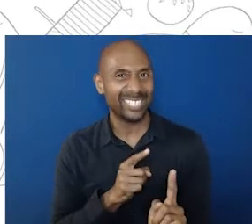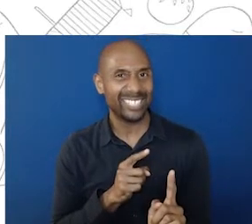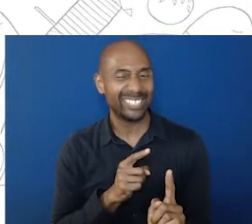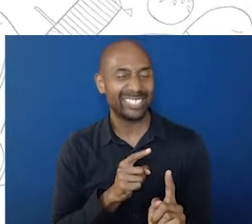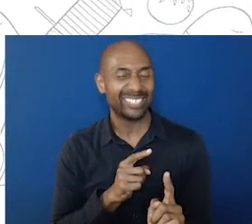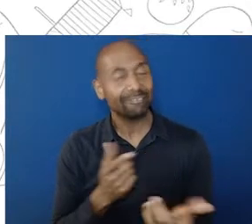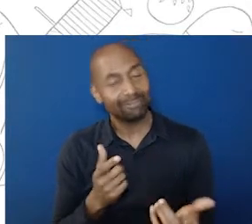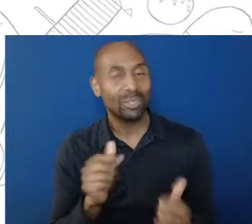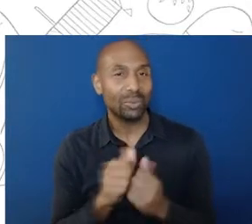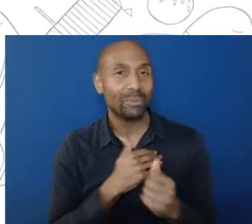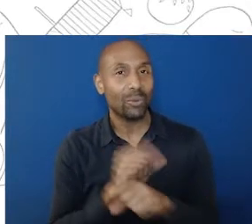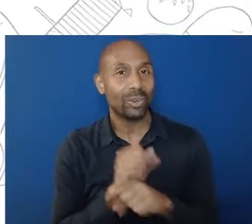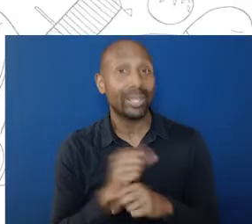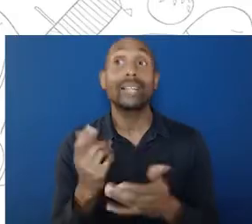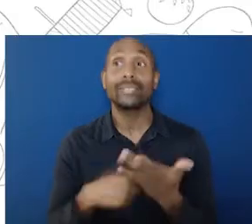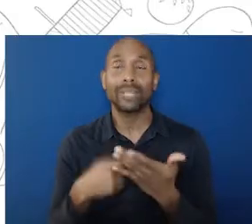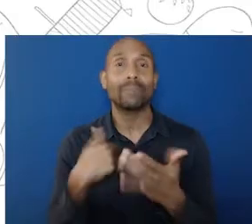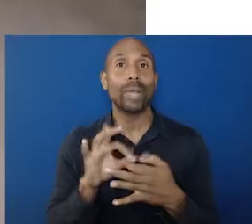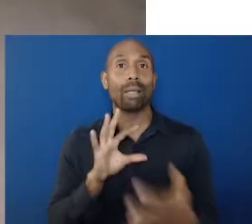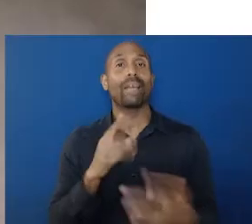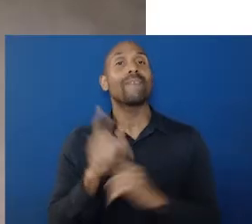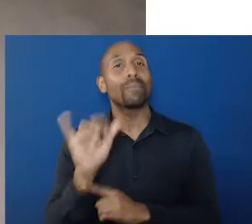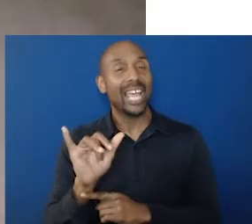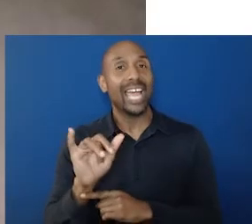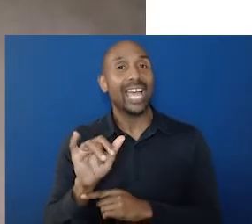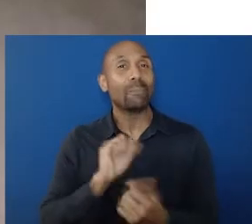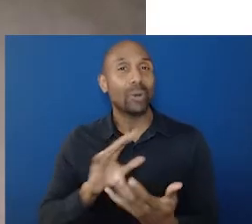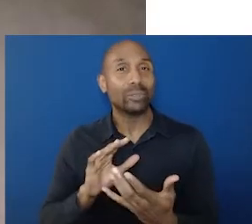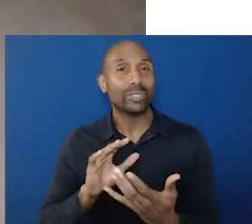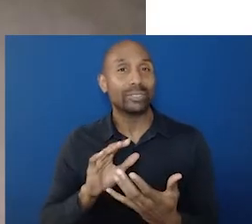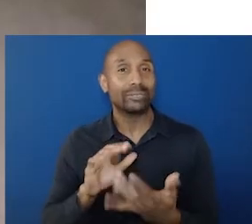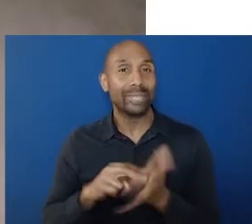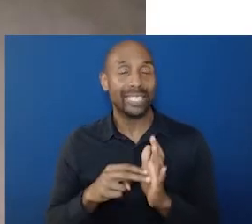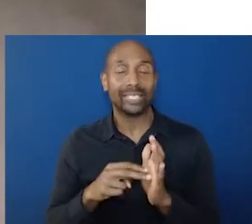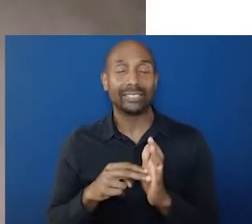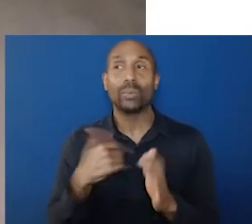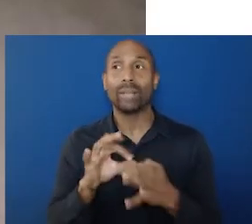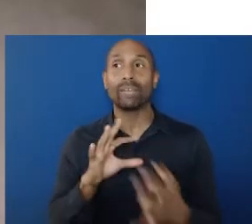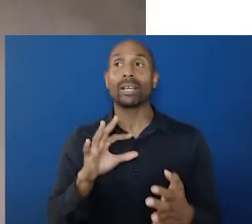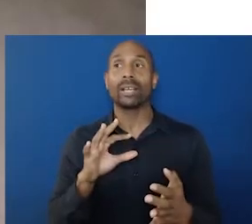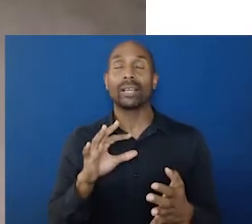with. Yeah, wow. That's I think that's something that really